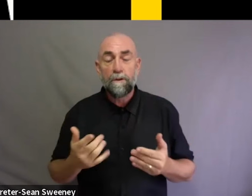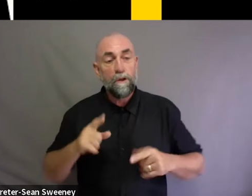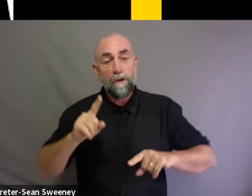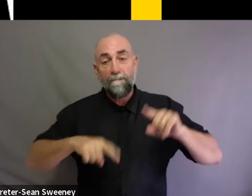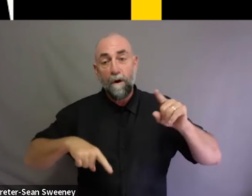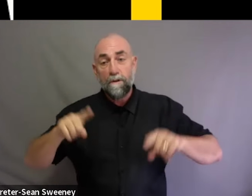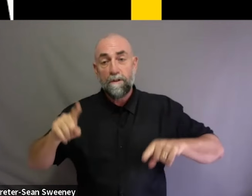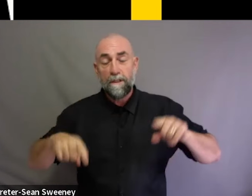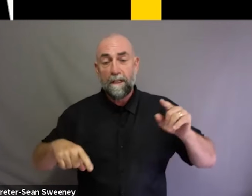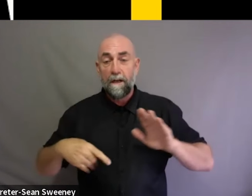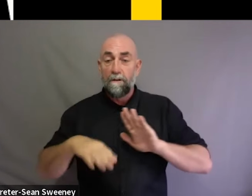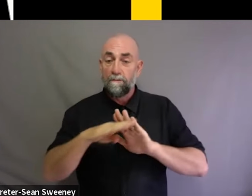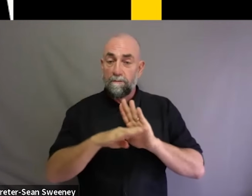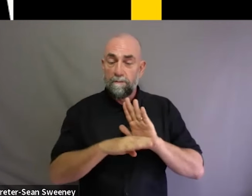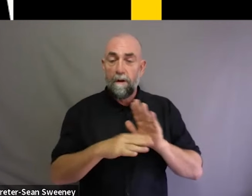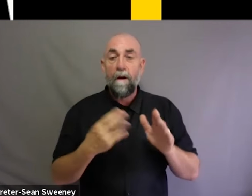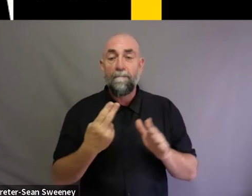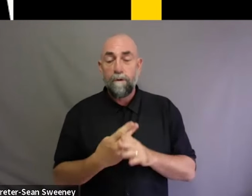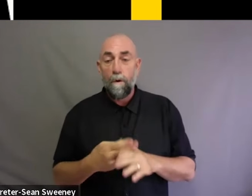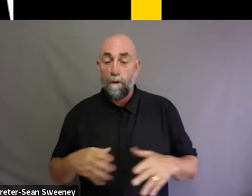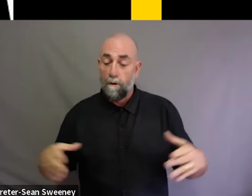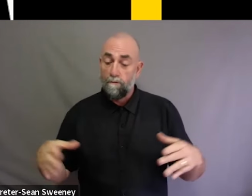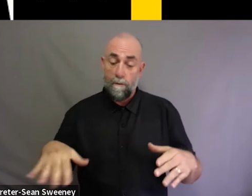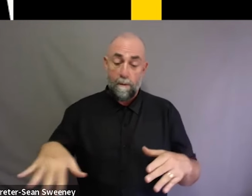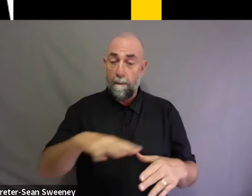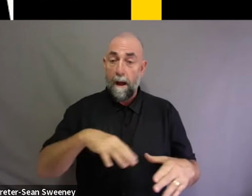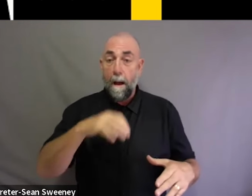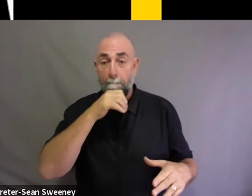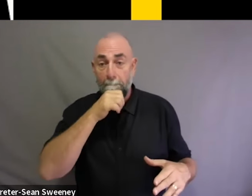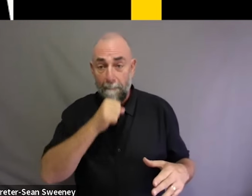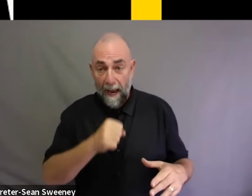with 22-year-old room full of males.